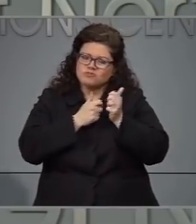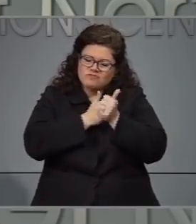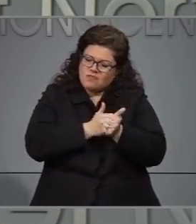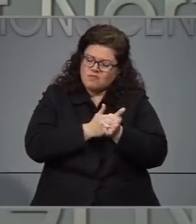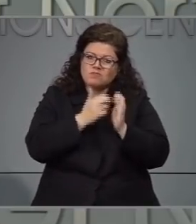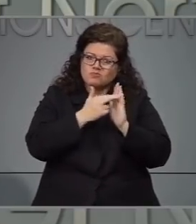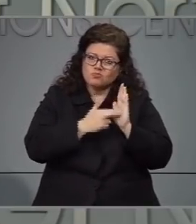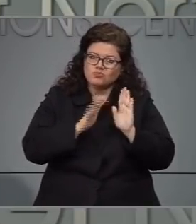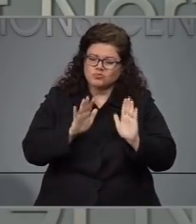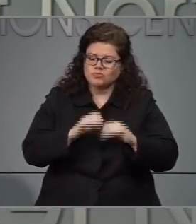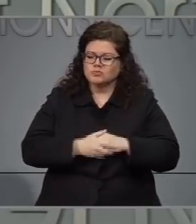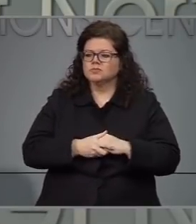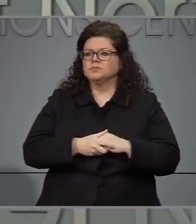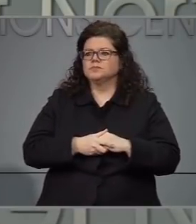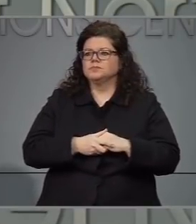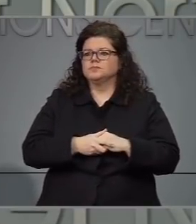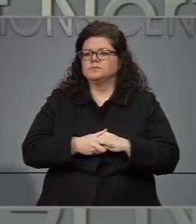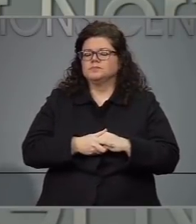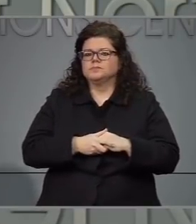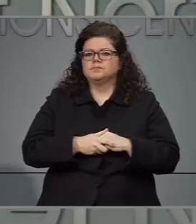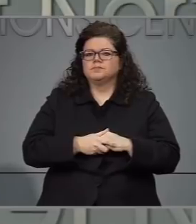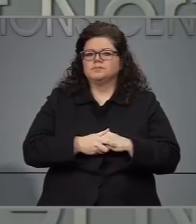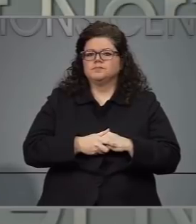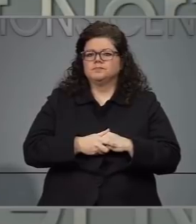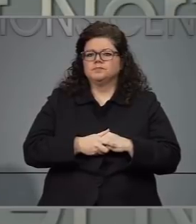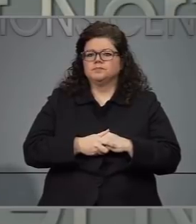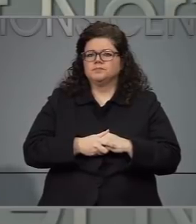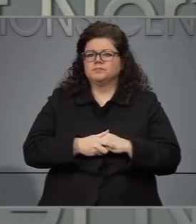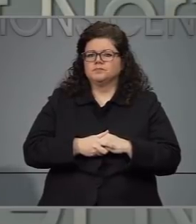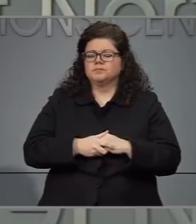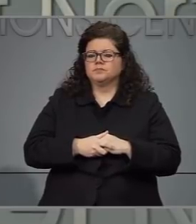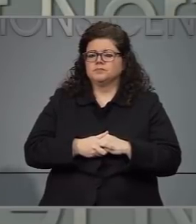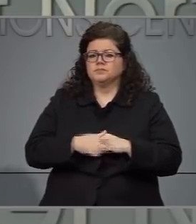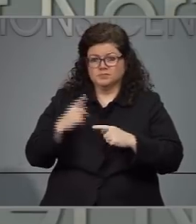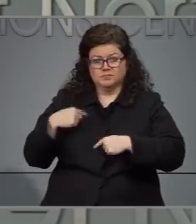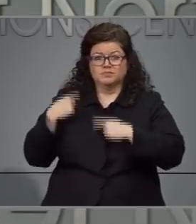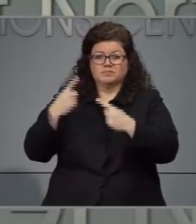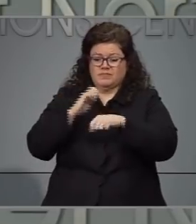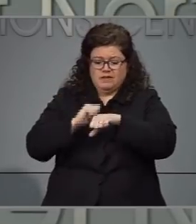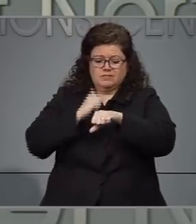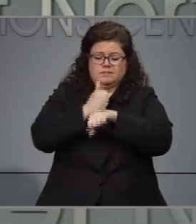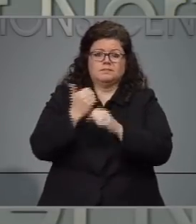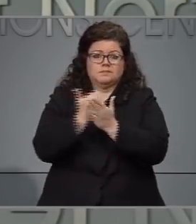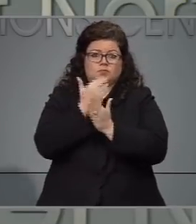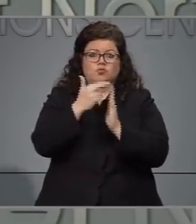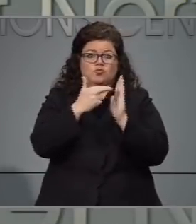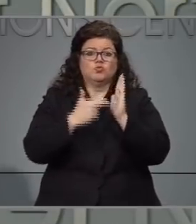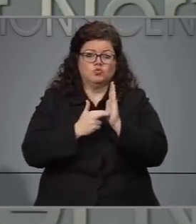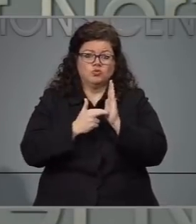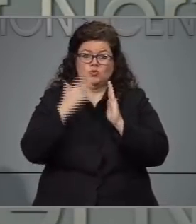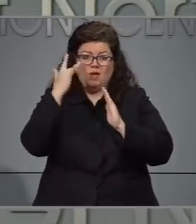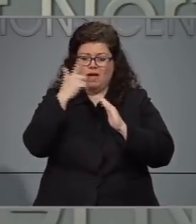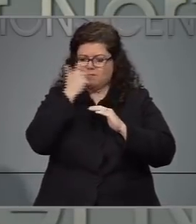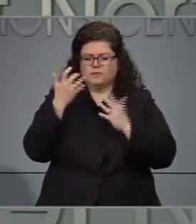In the last few weeks, I've taken significant statewide actions to slow the spread of the